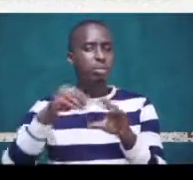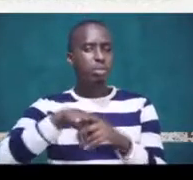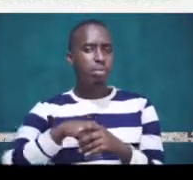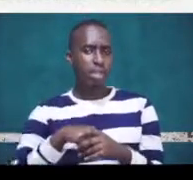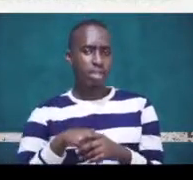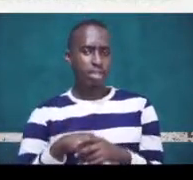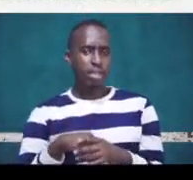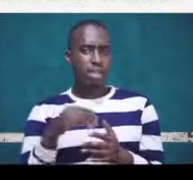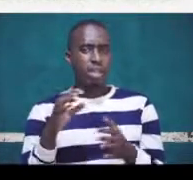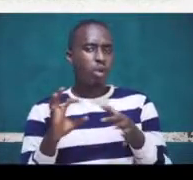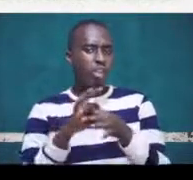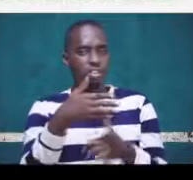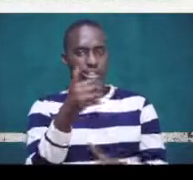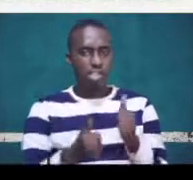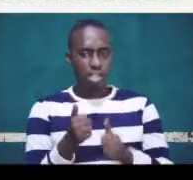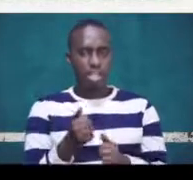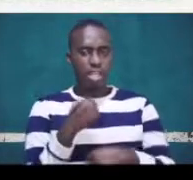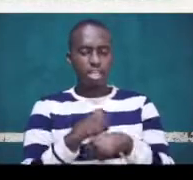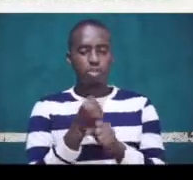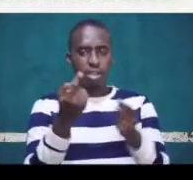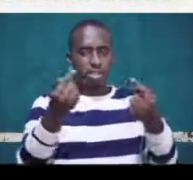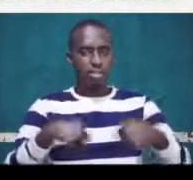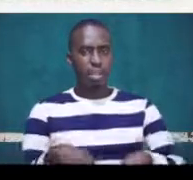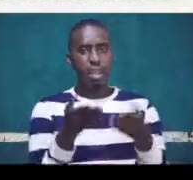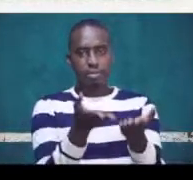connection? What brings this appear here?